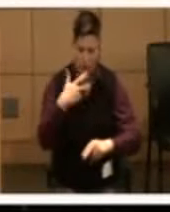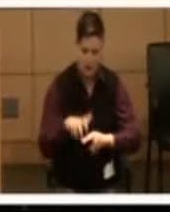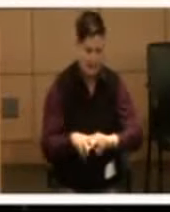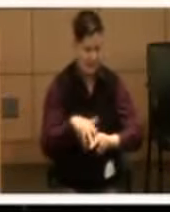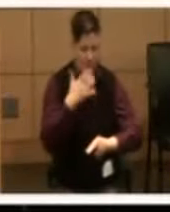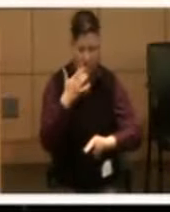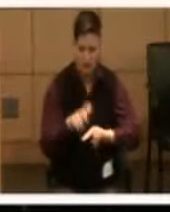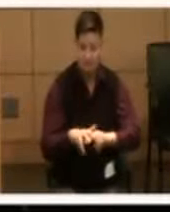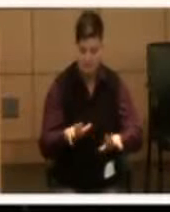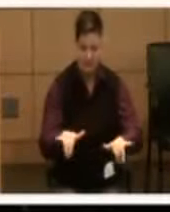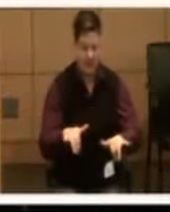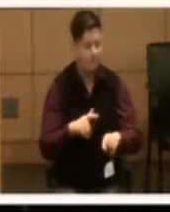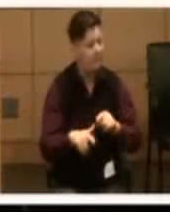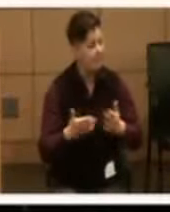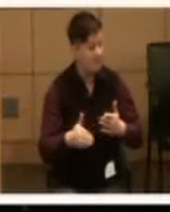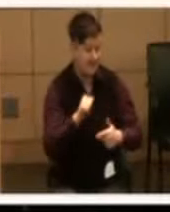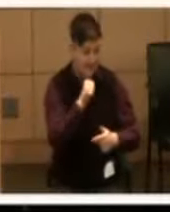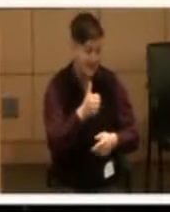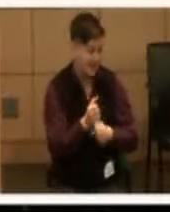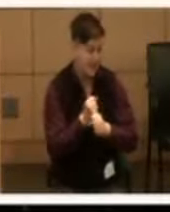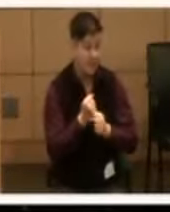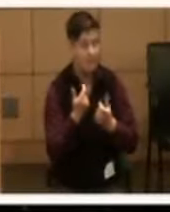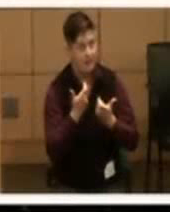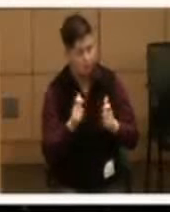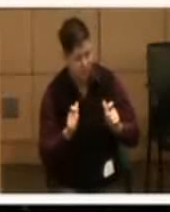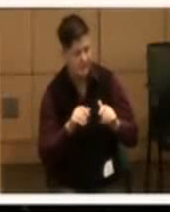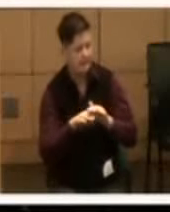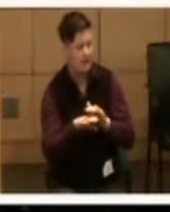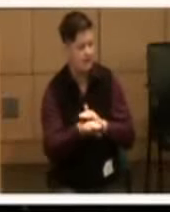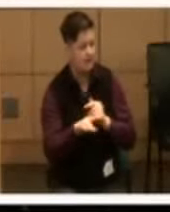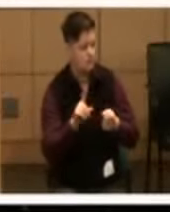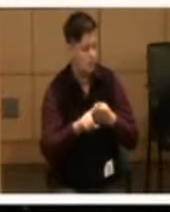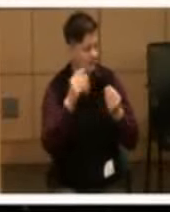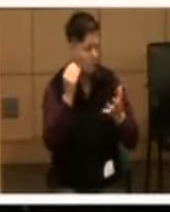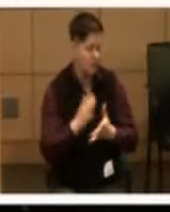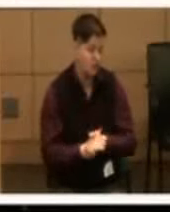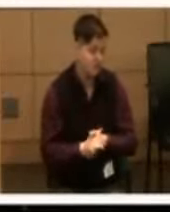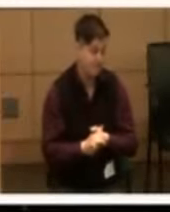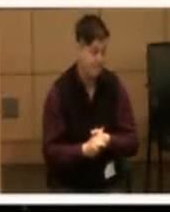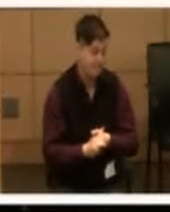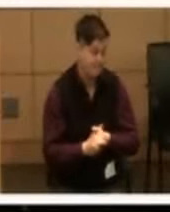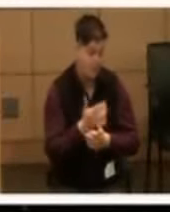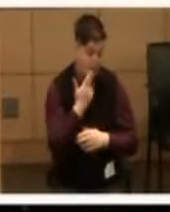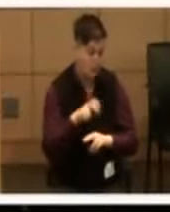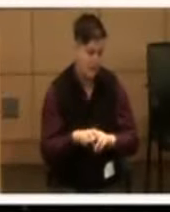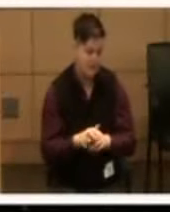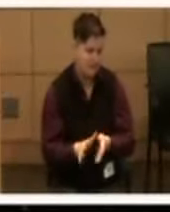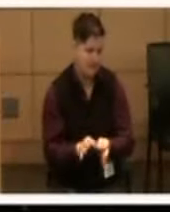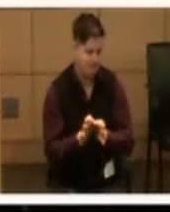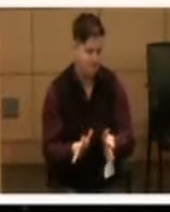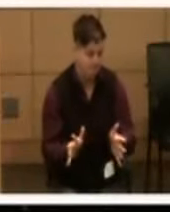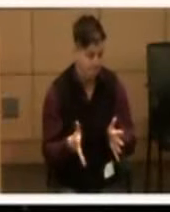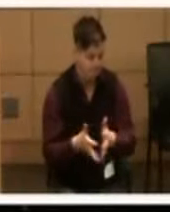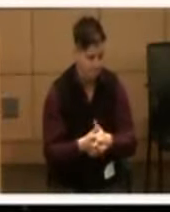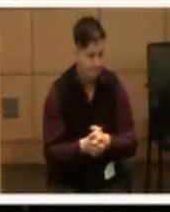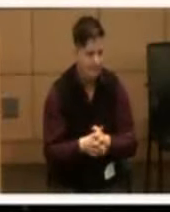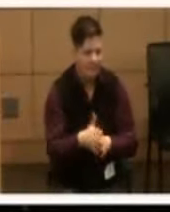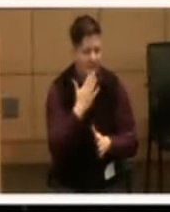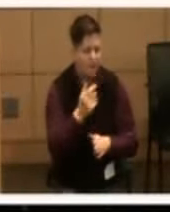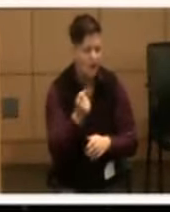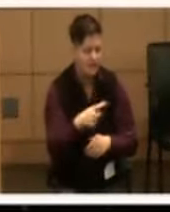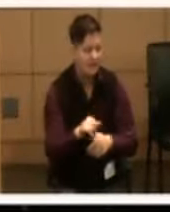not be giving them the greatest access to the information they need. Okay. Yeah. Thank you. Mm-hmm. Thank you for asking that.